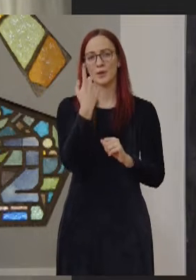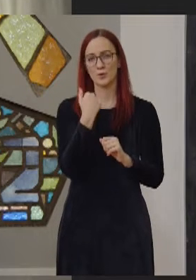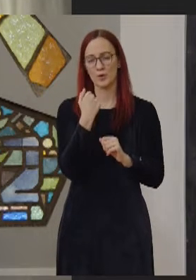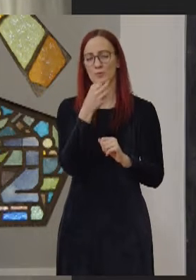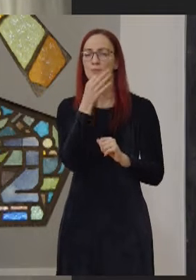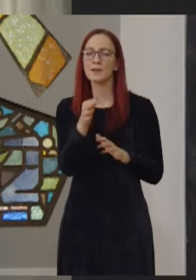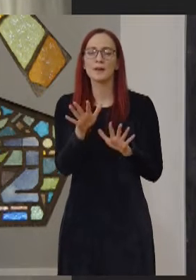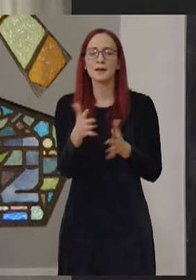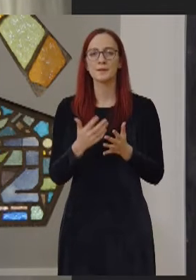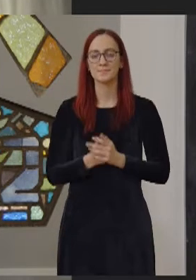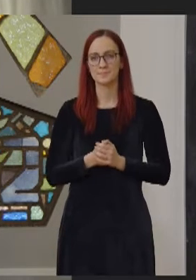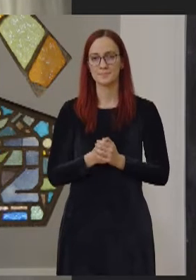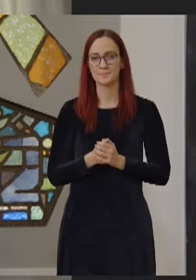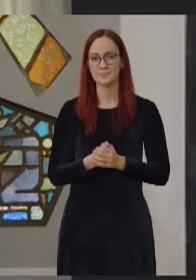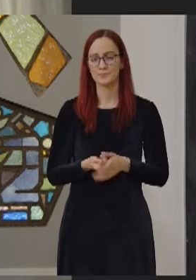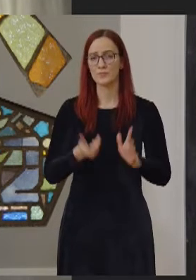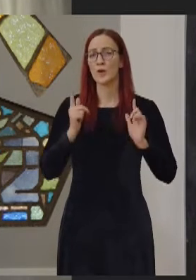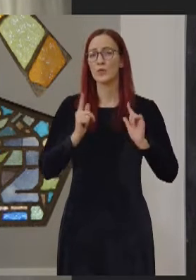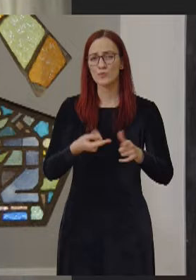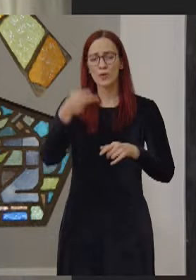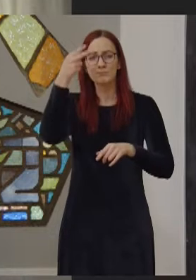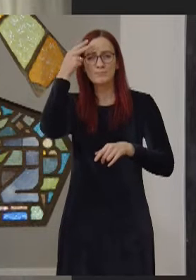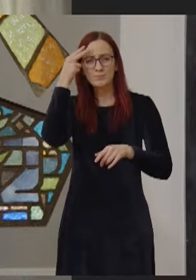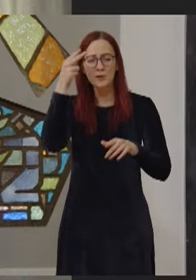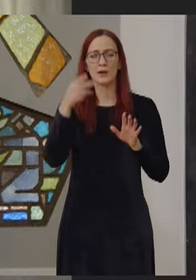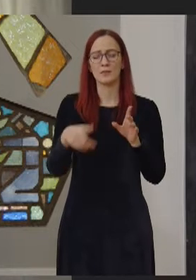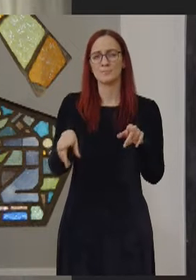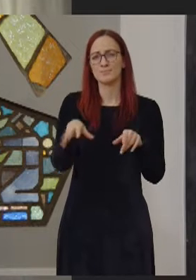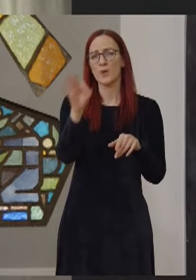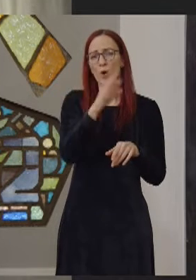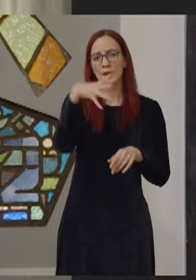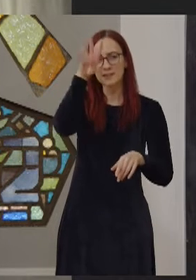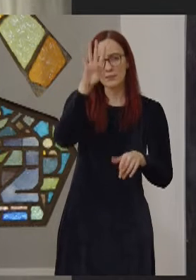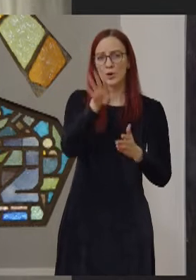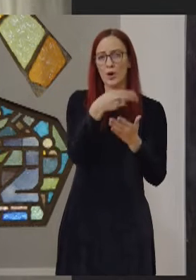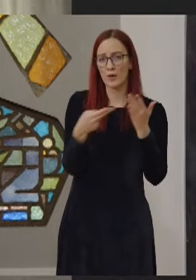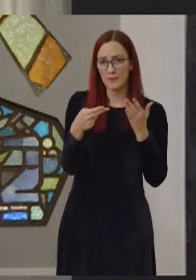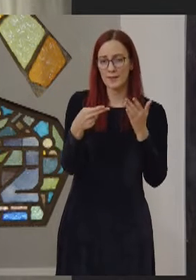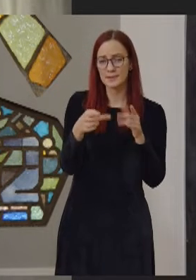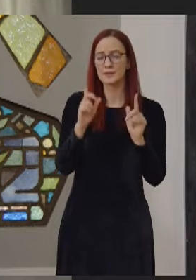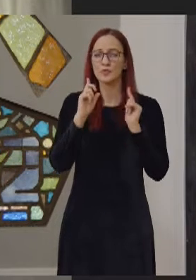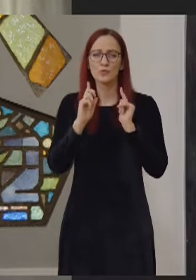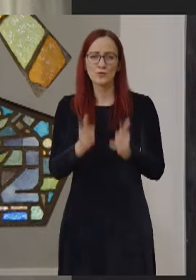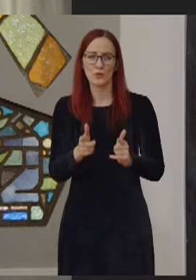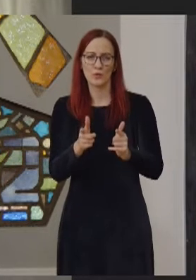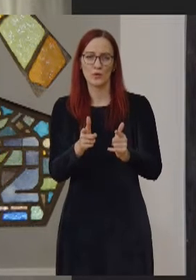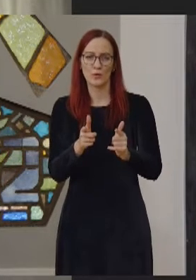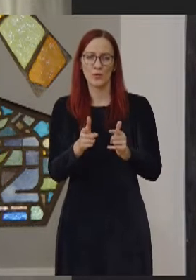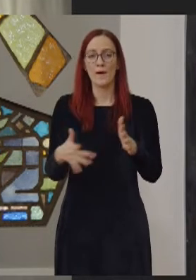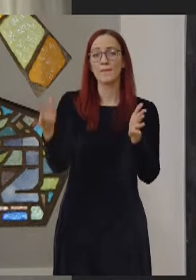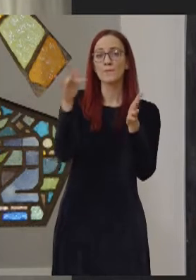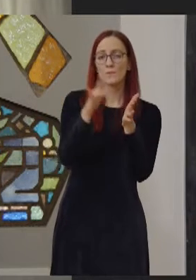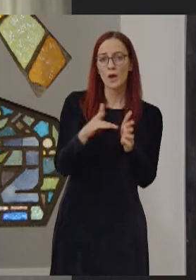to eliminate them. I would also like to stress that all those stereotypes directed against the